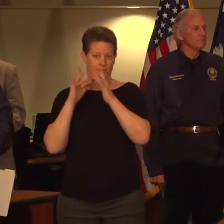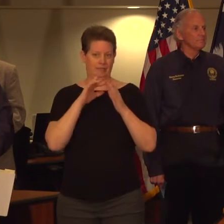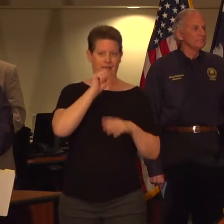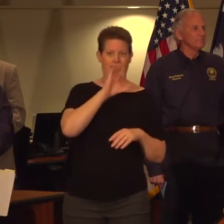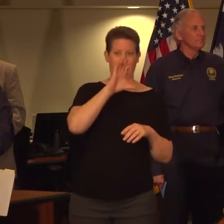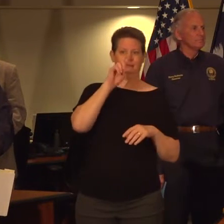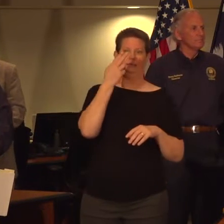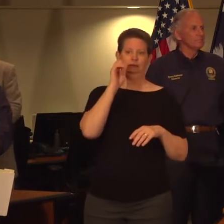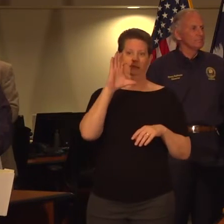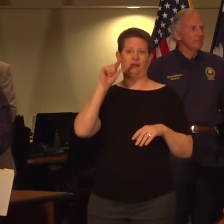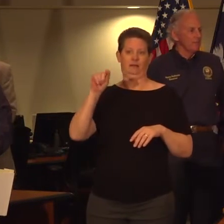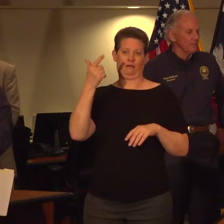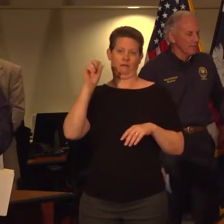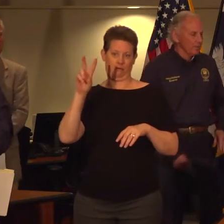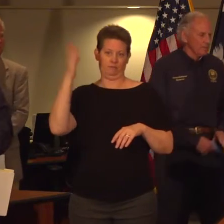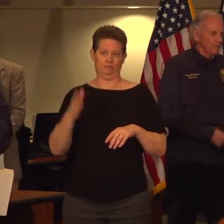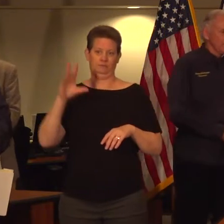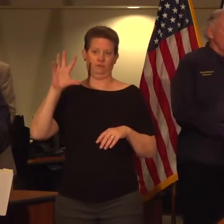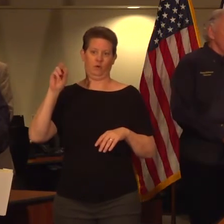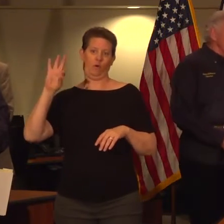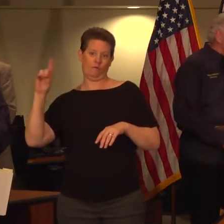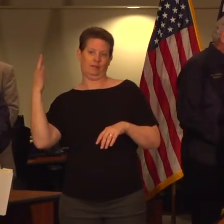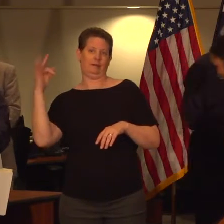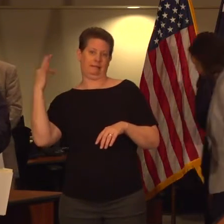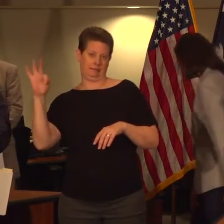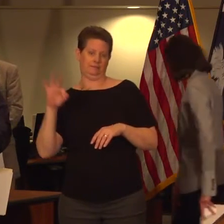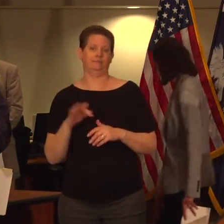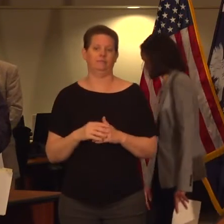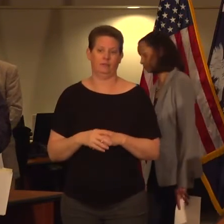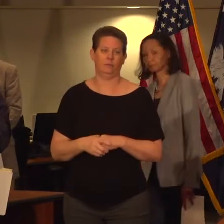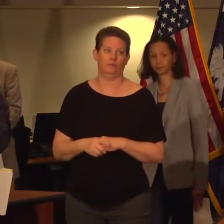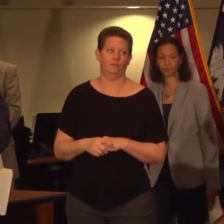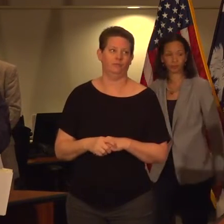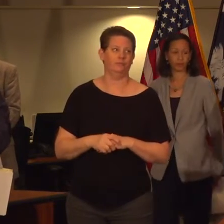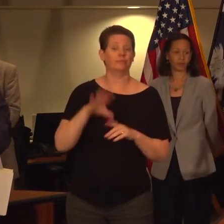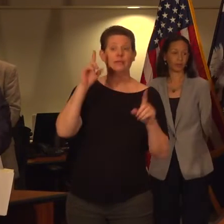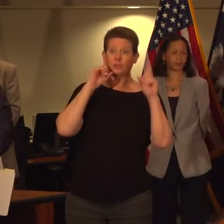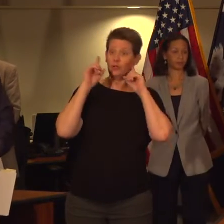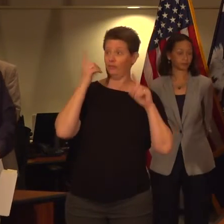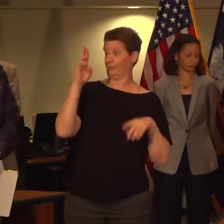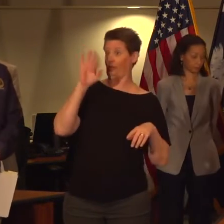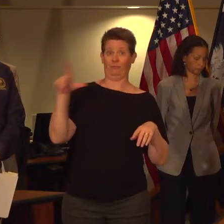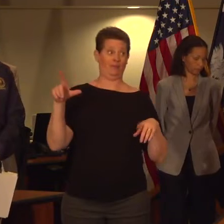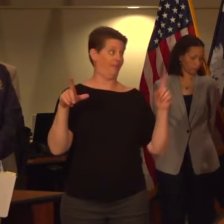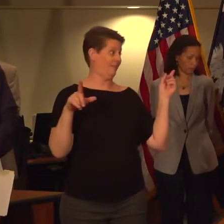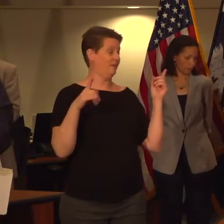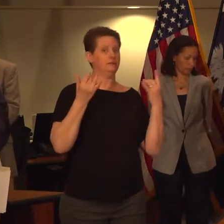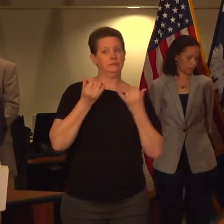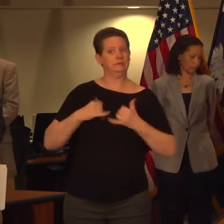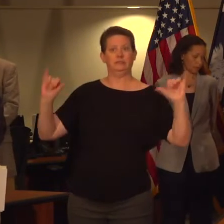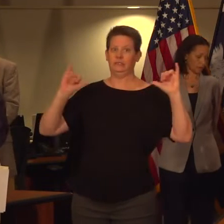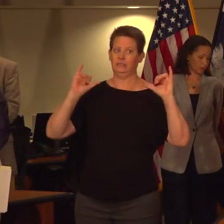scdhec.gov/COVID-19 for the most current information. Thank you. Thank you, Dr. Bell. Well, as you heard from Dr. Bell, we're still in a